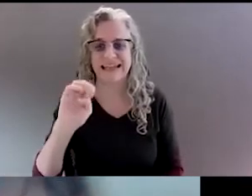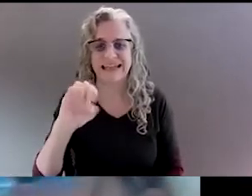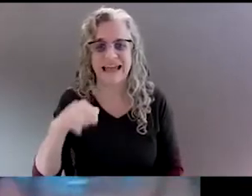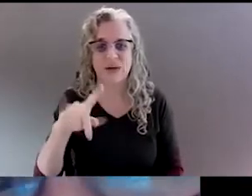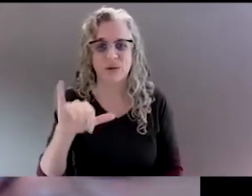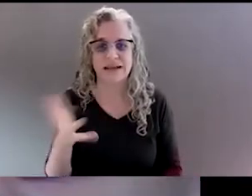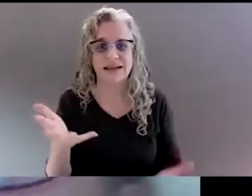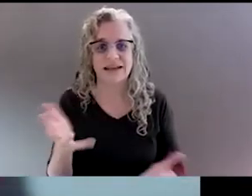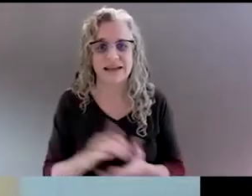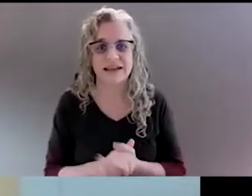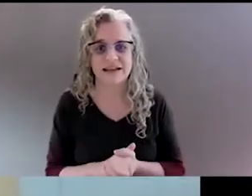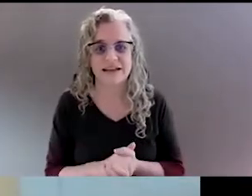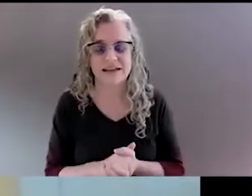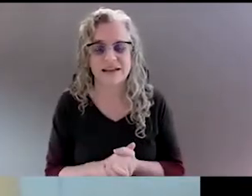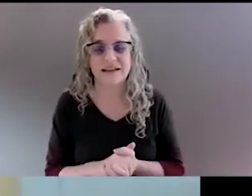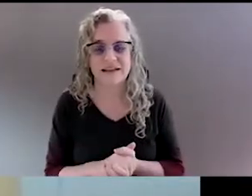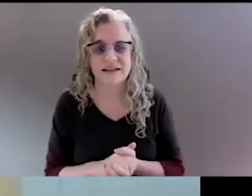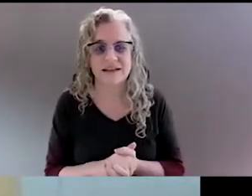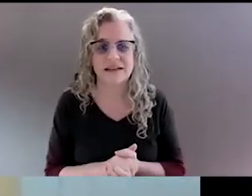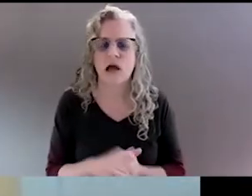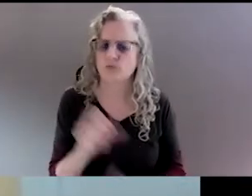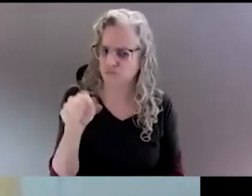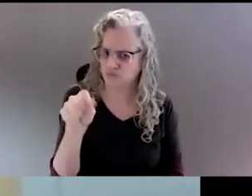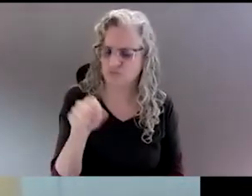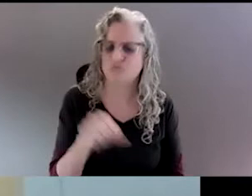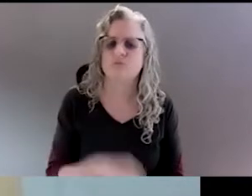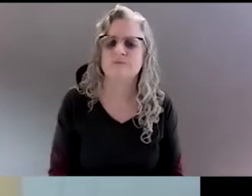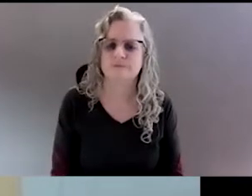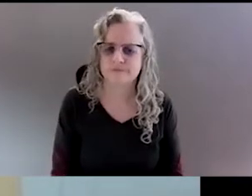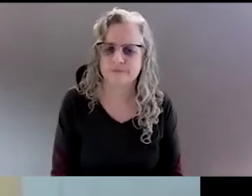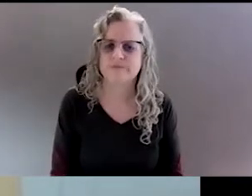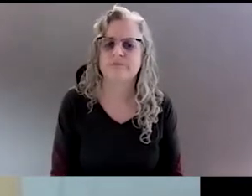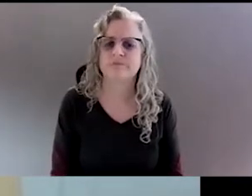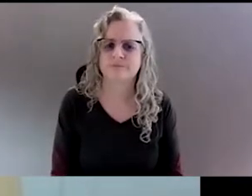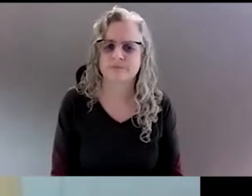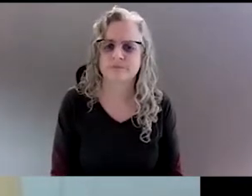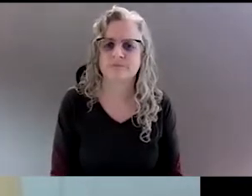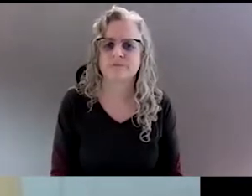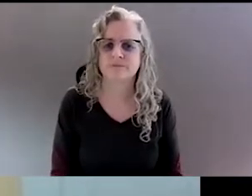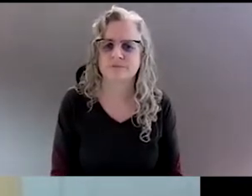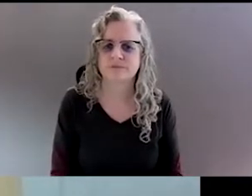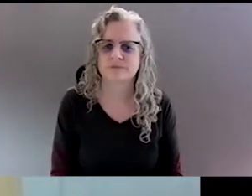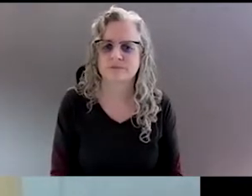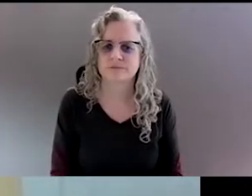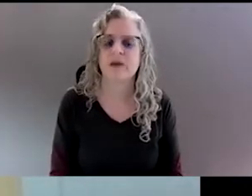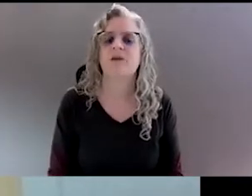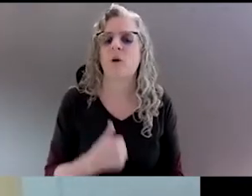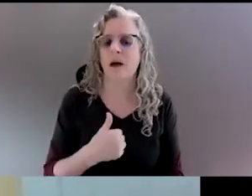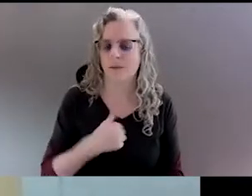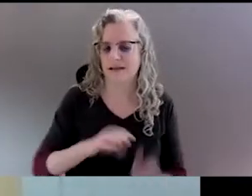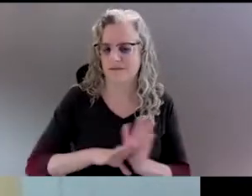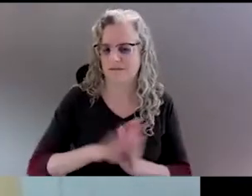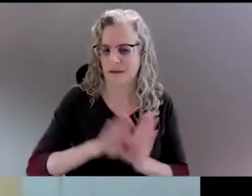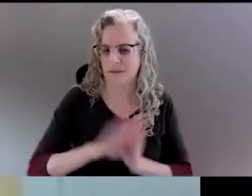Sure. So I mentioned that I'm a developmental behavioral pediatrician, and so I observe a lot